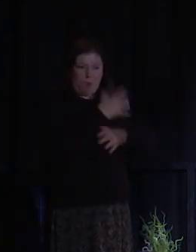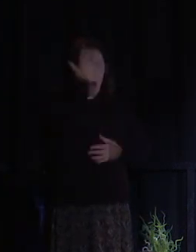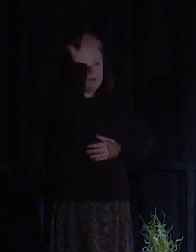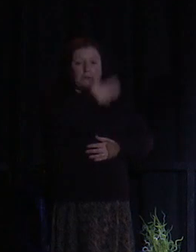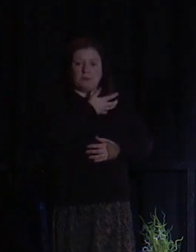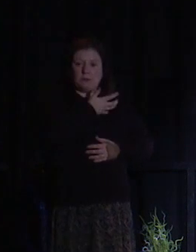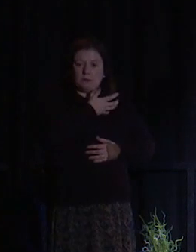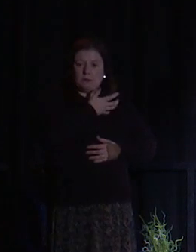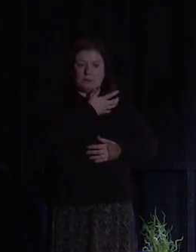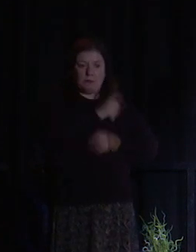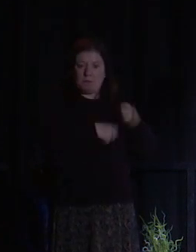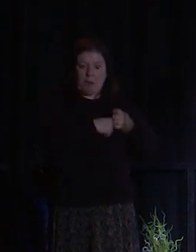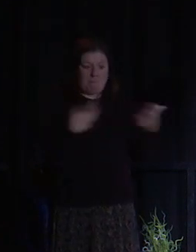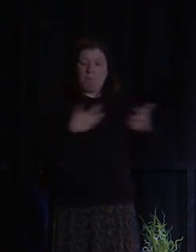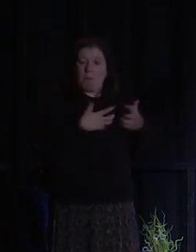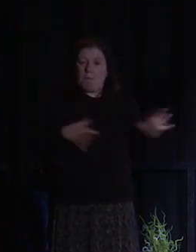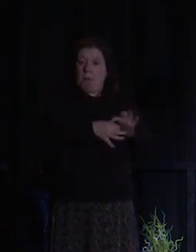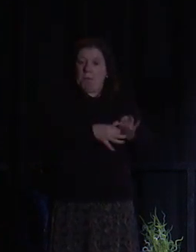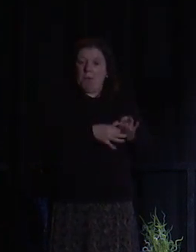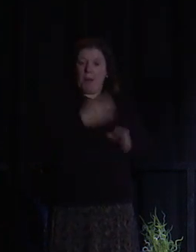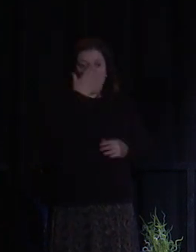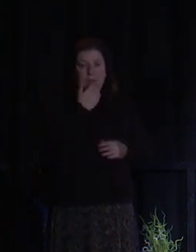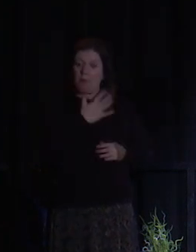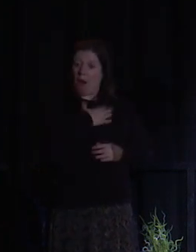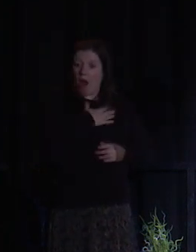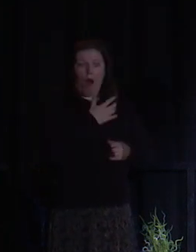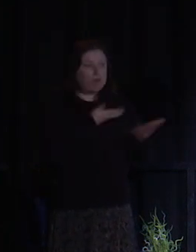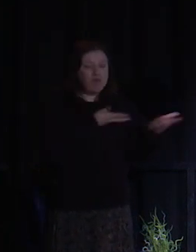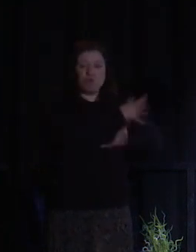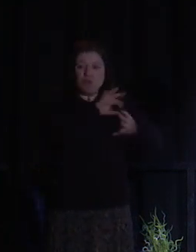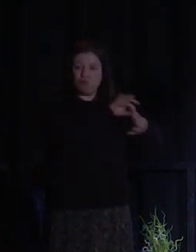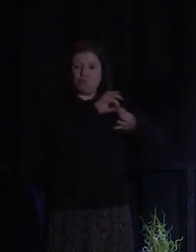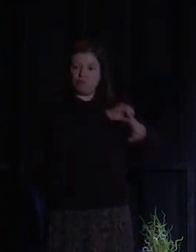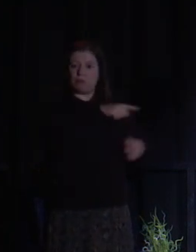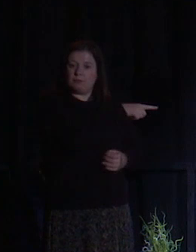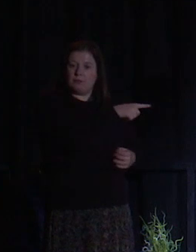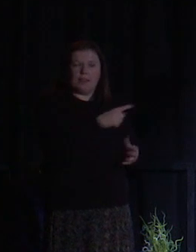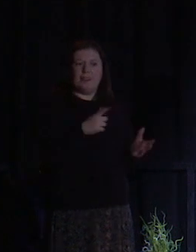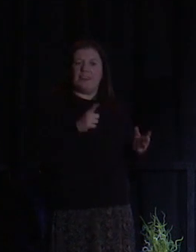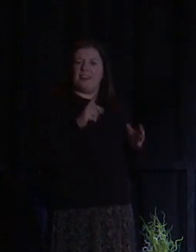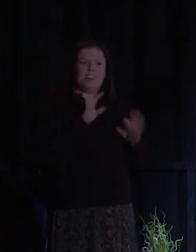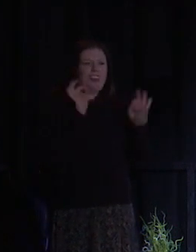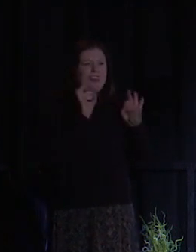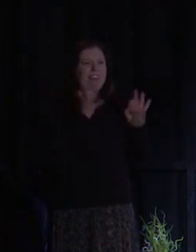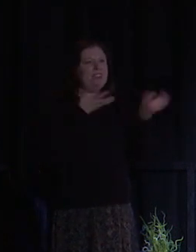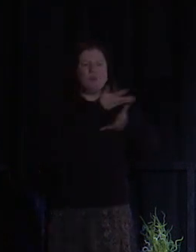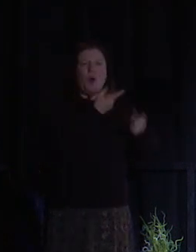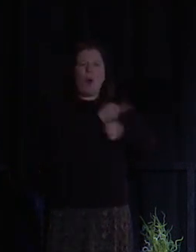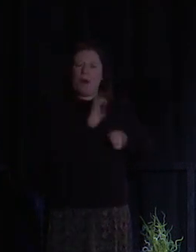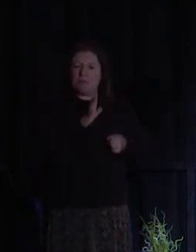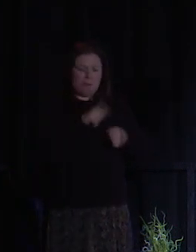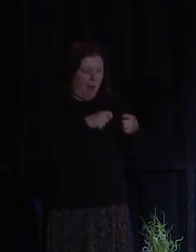this objective really easy. So, you know, people interact with them in a very, very simple and strange way sometimes